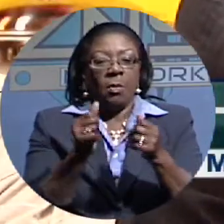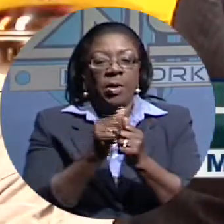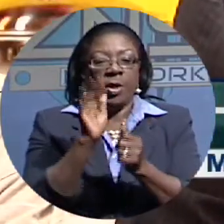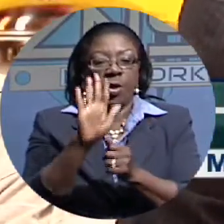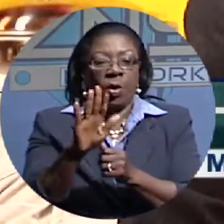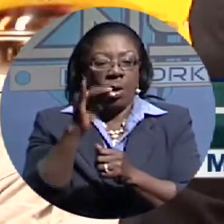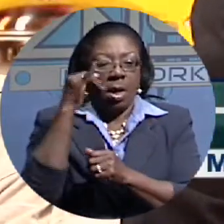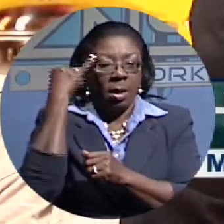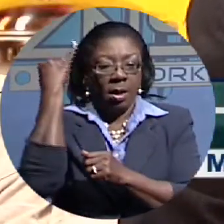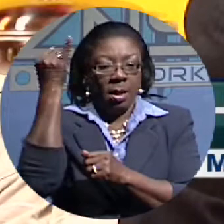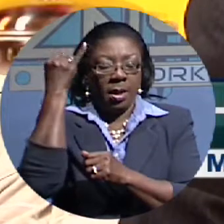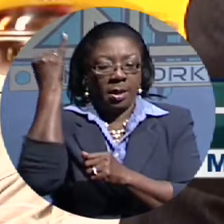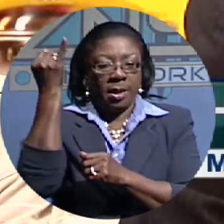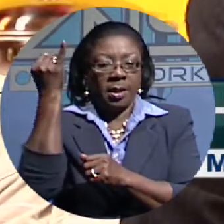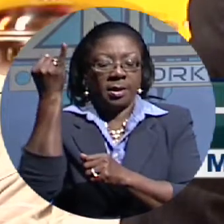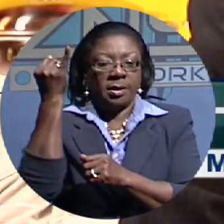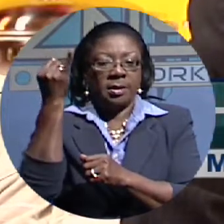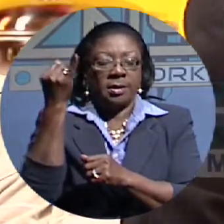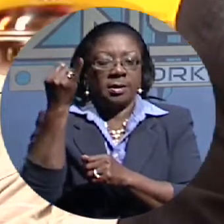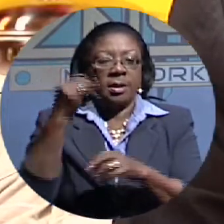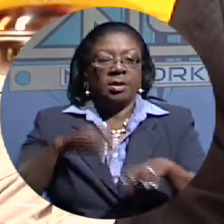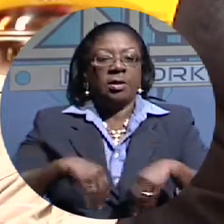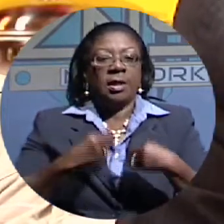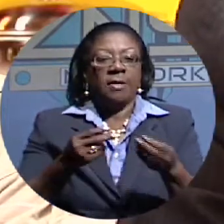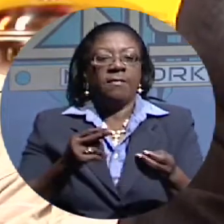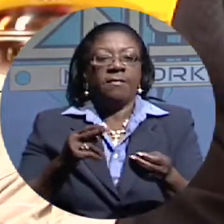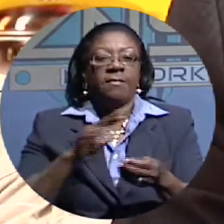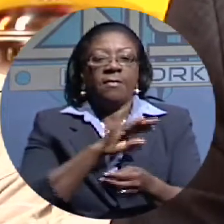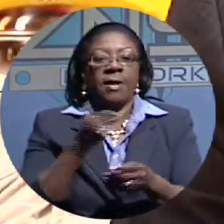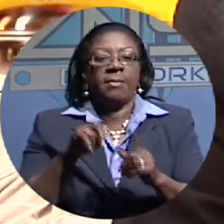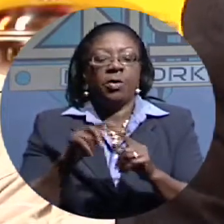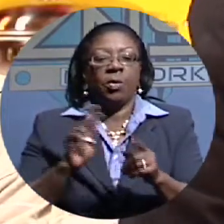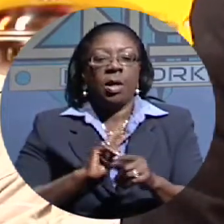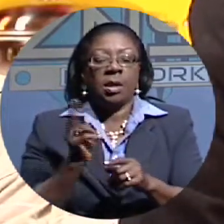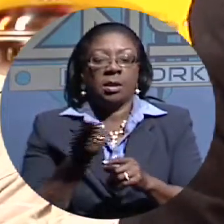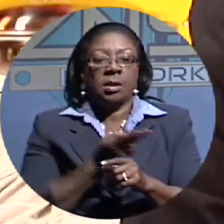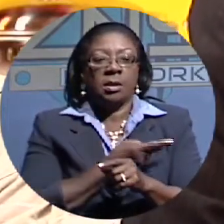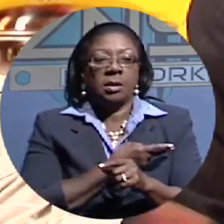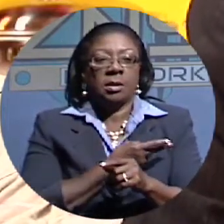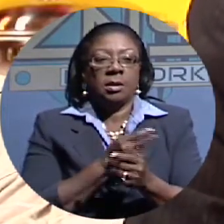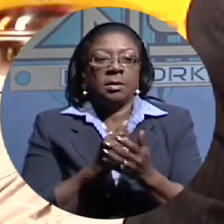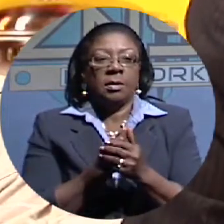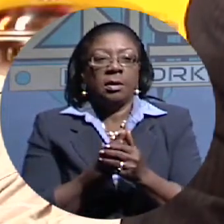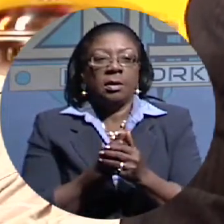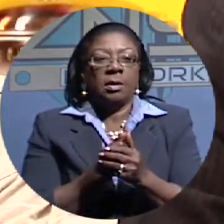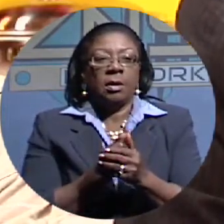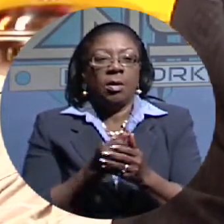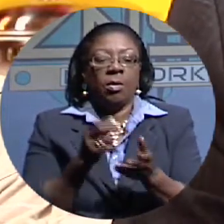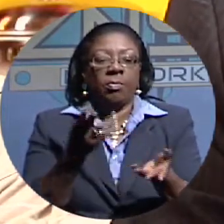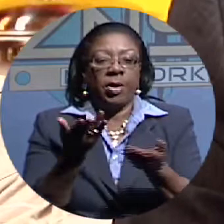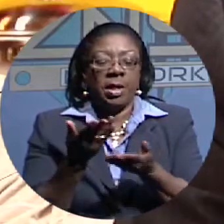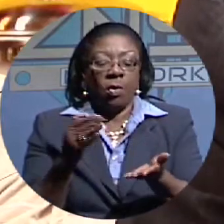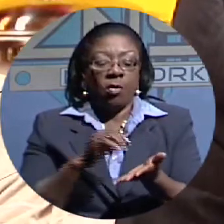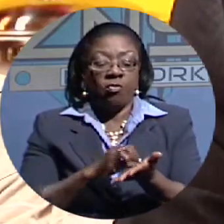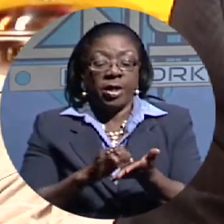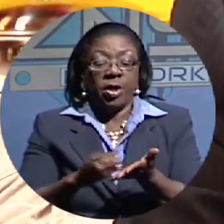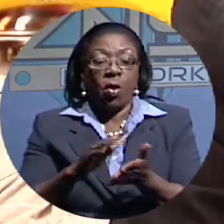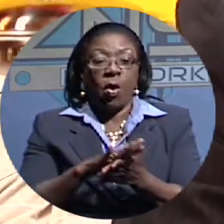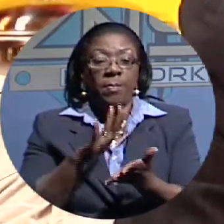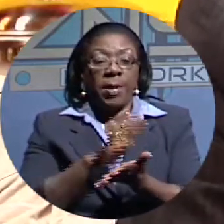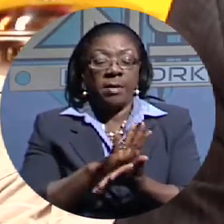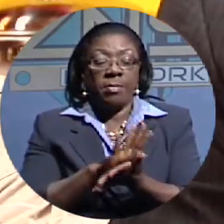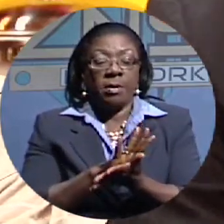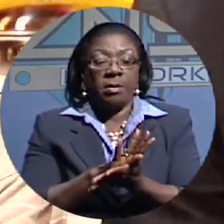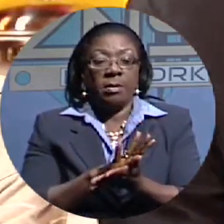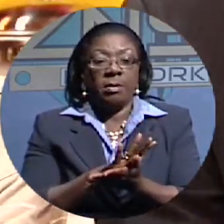in writing to give them to us on your feet, or you can just come and give